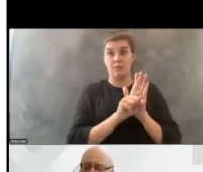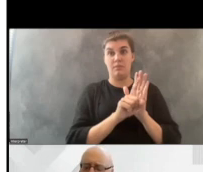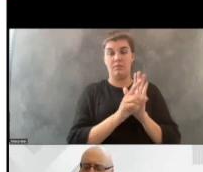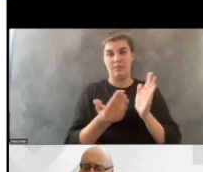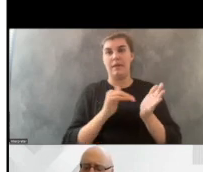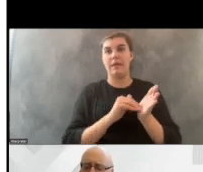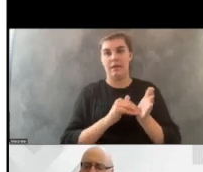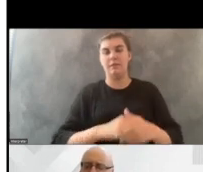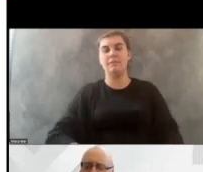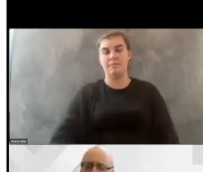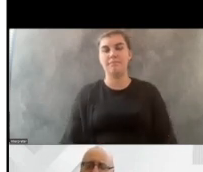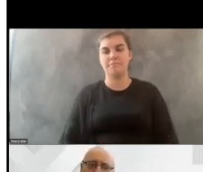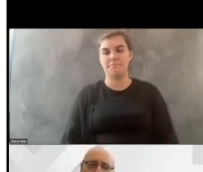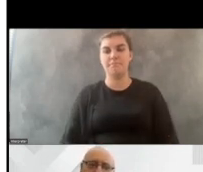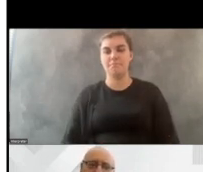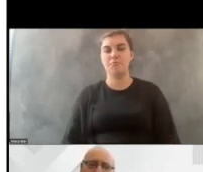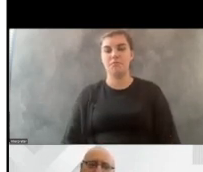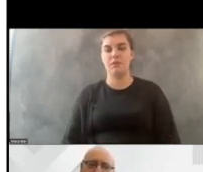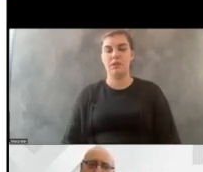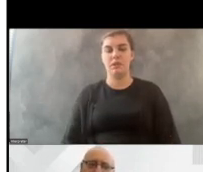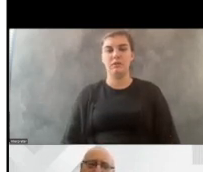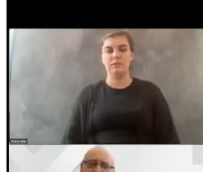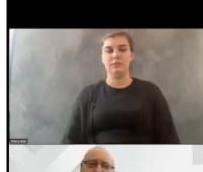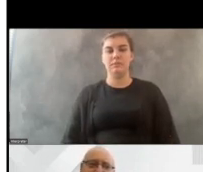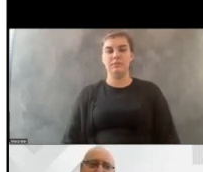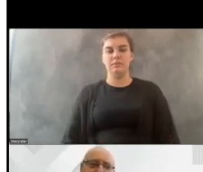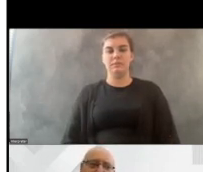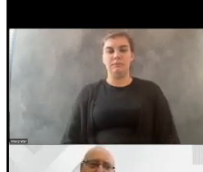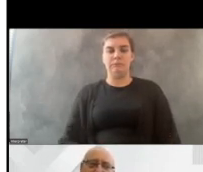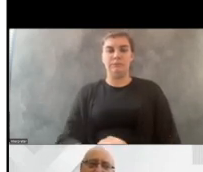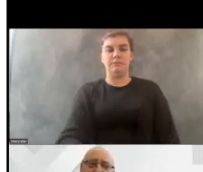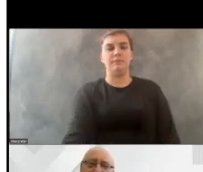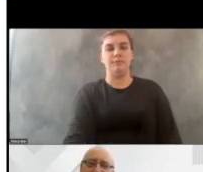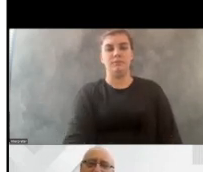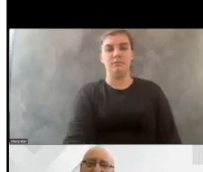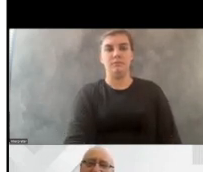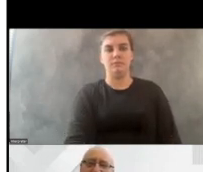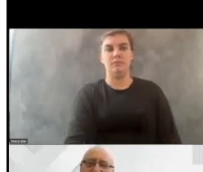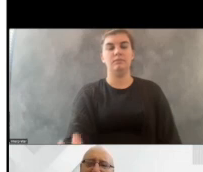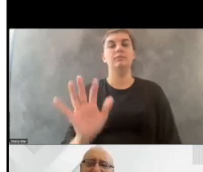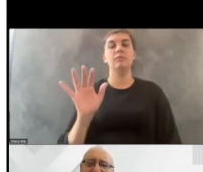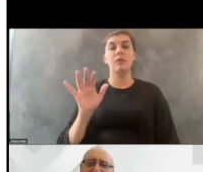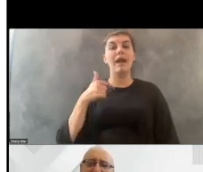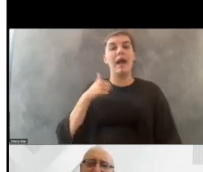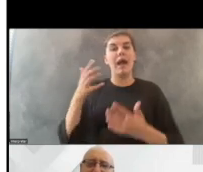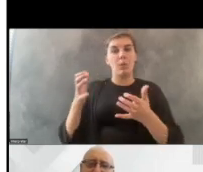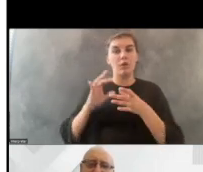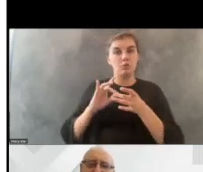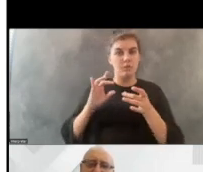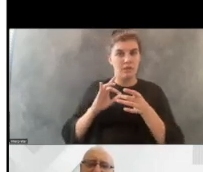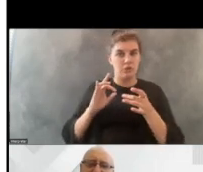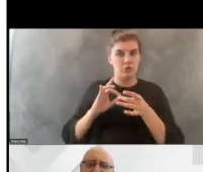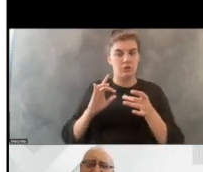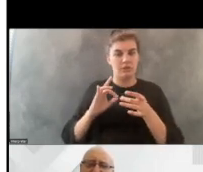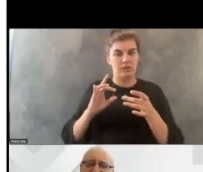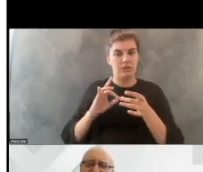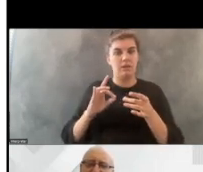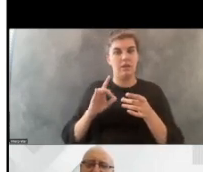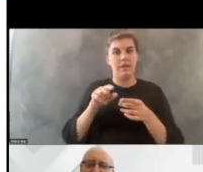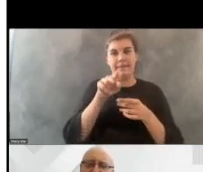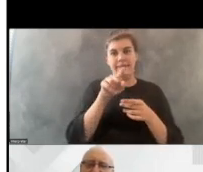used to provide any additional features, a push button press of less than 1 second must actuate only the pedestrian